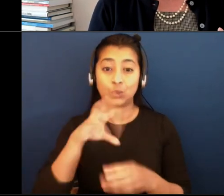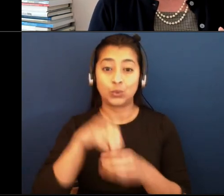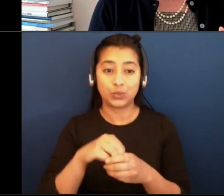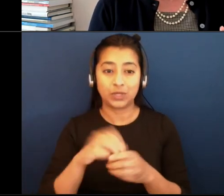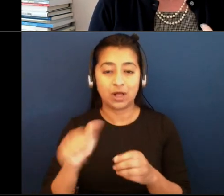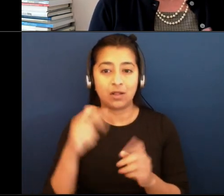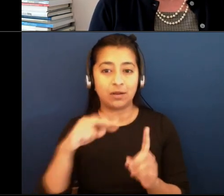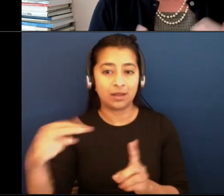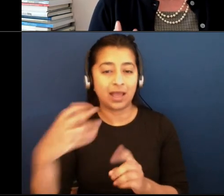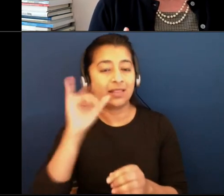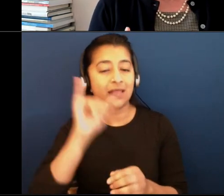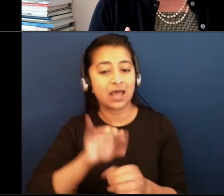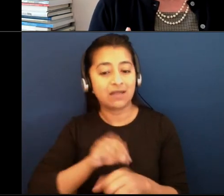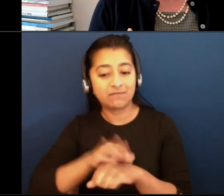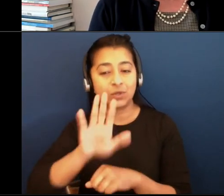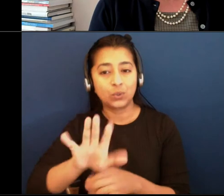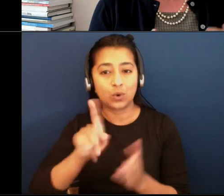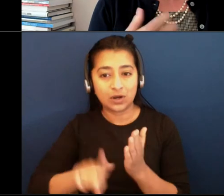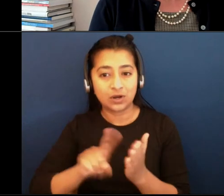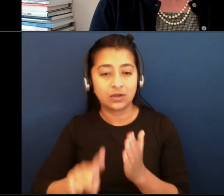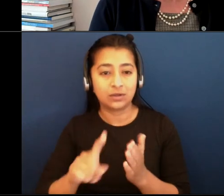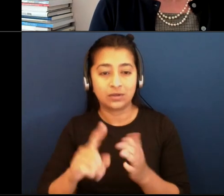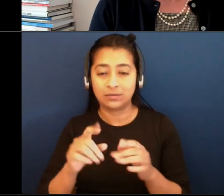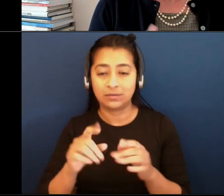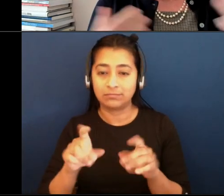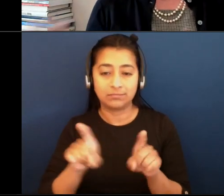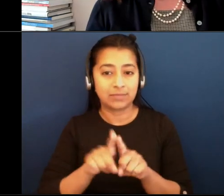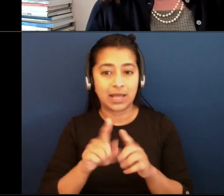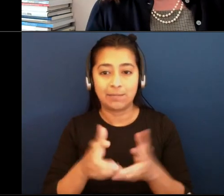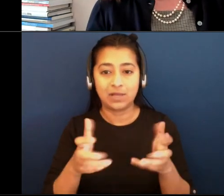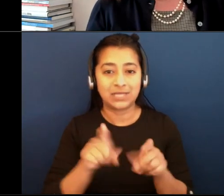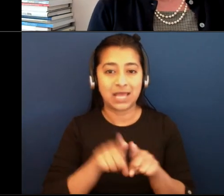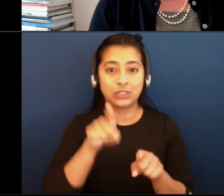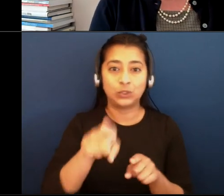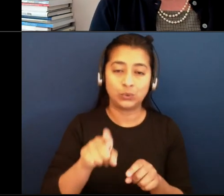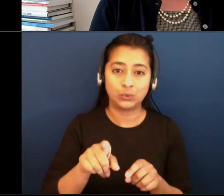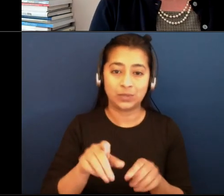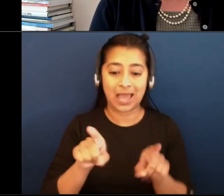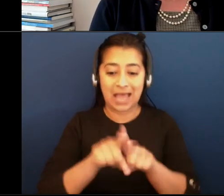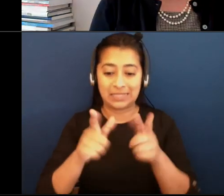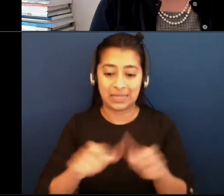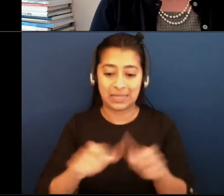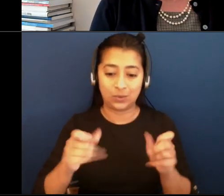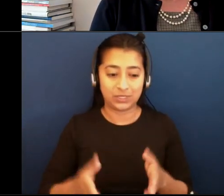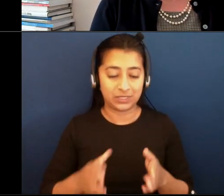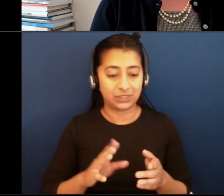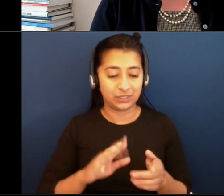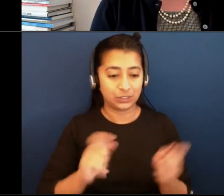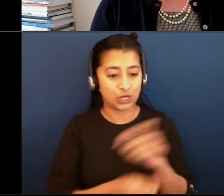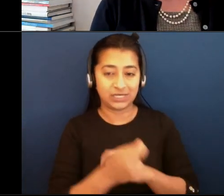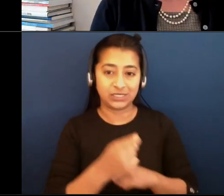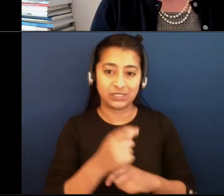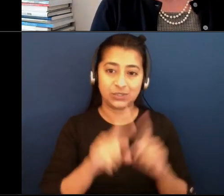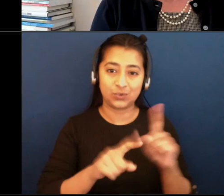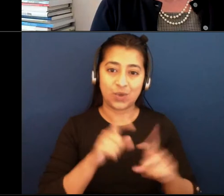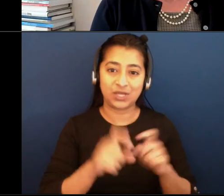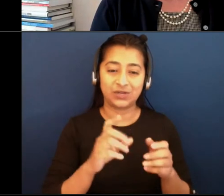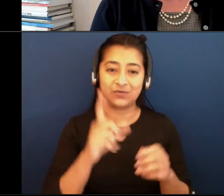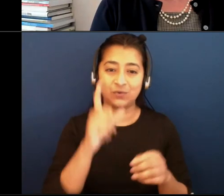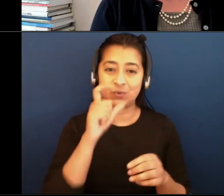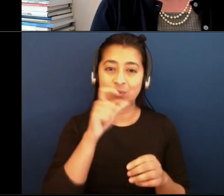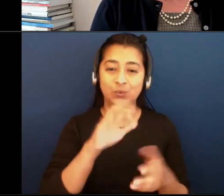your scholarship and inquiry just as much as you being a linguist, you know, changes the questions of the people you collaborate with.